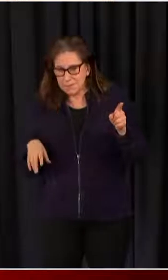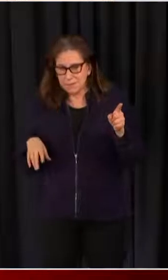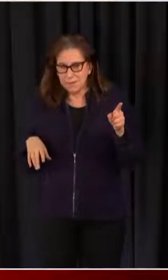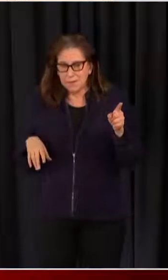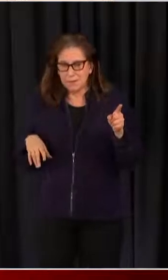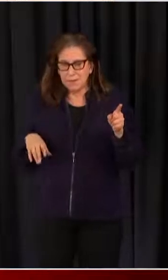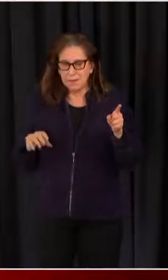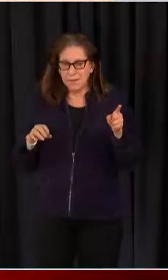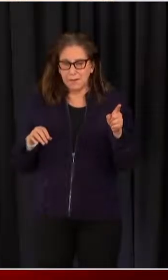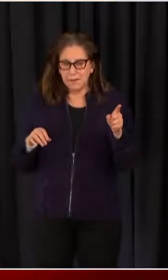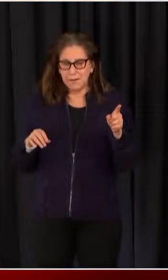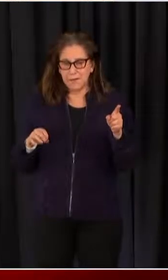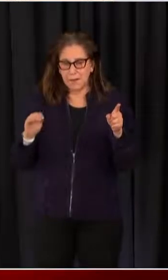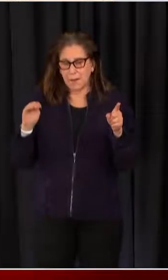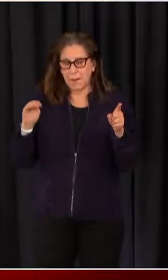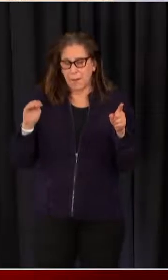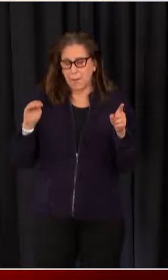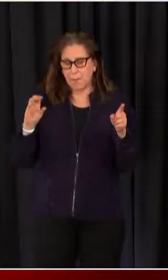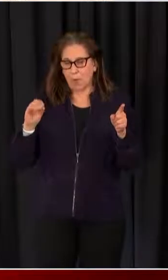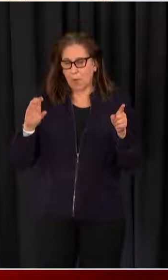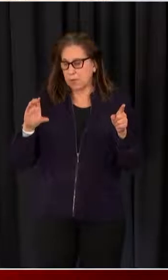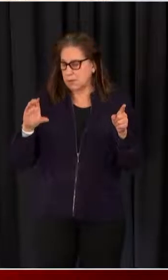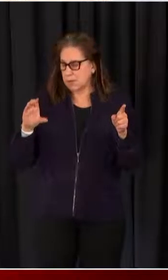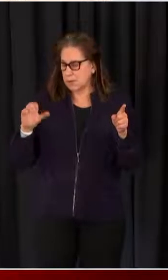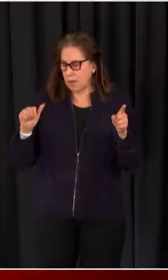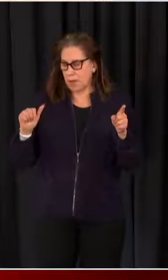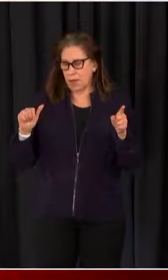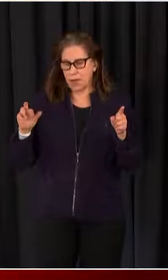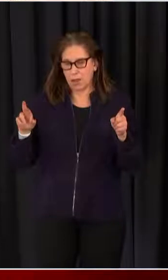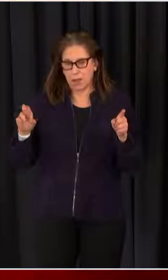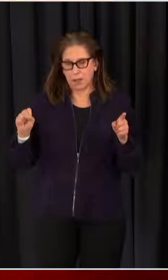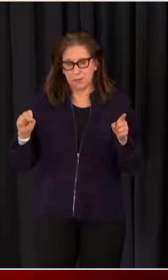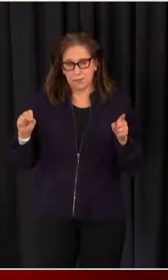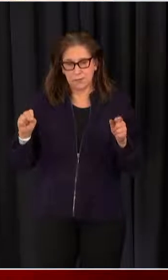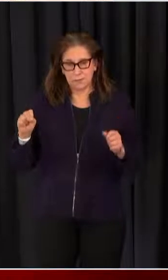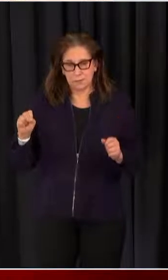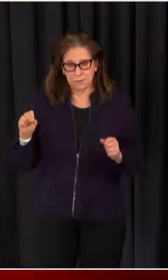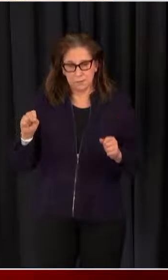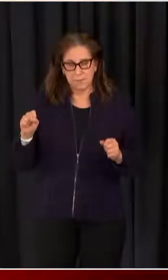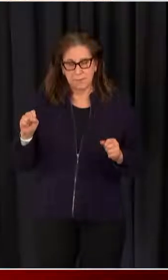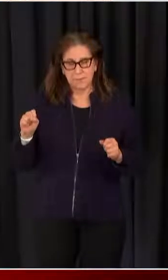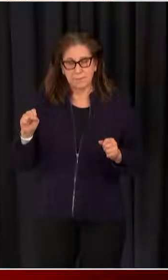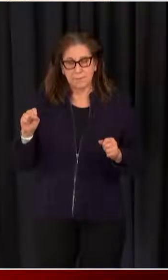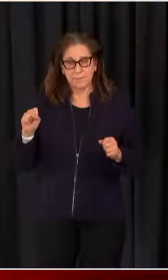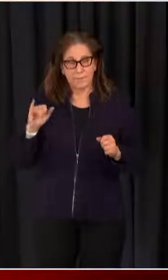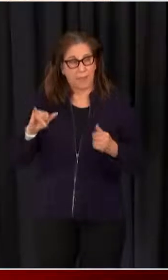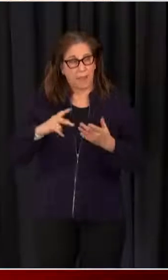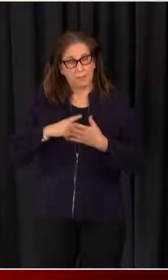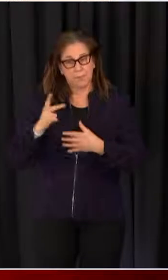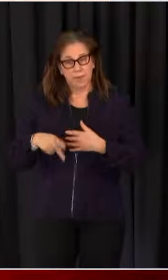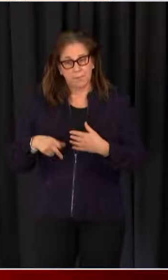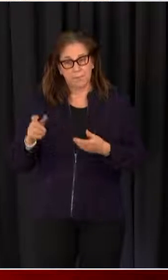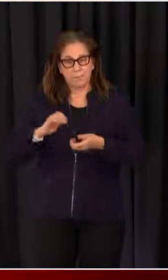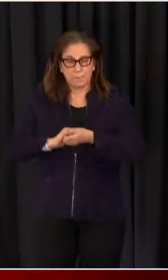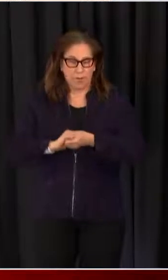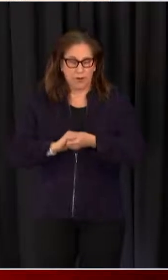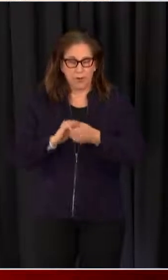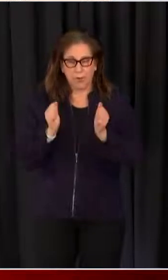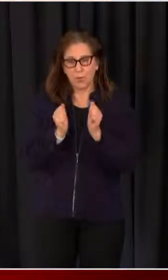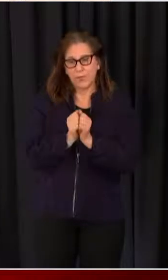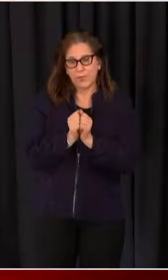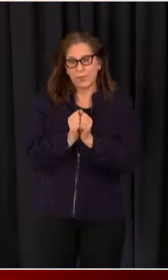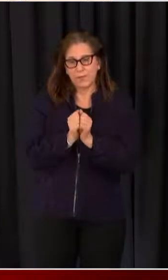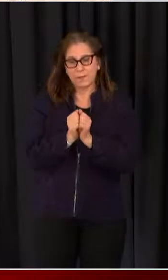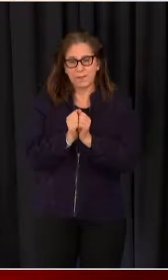agencies, outreach teams to also be a part of the Senior Vaccine Buddy. Is that right? Okay. It's not right. It should be right. So we